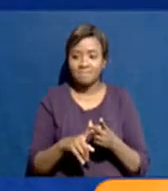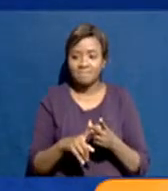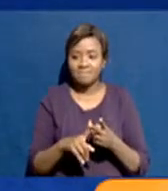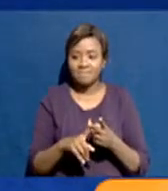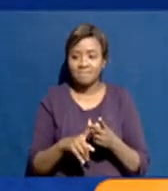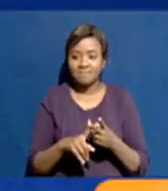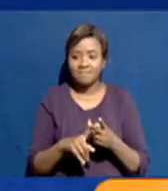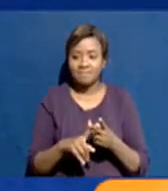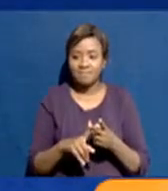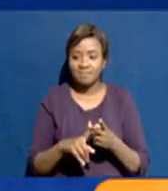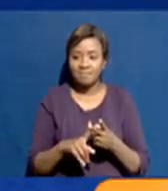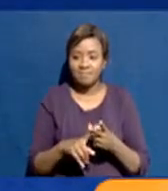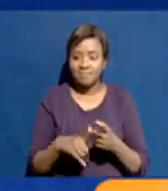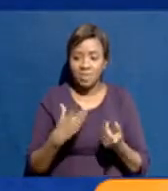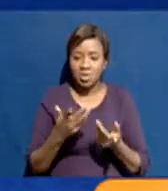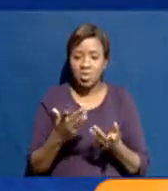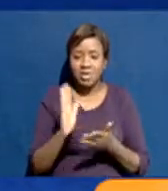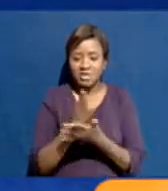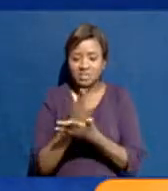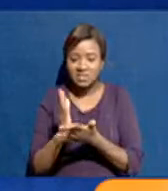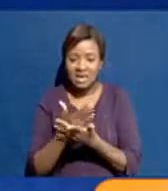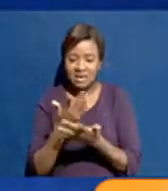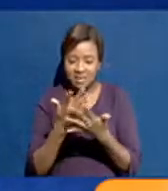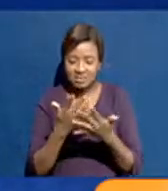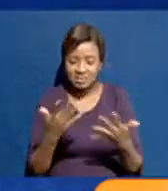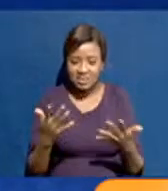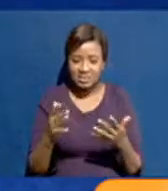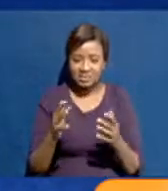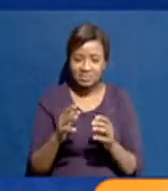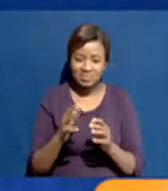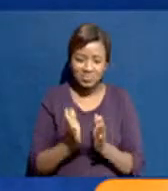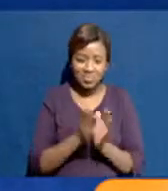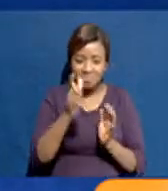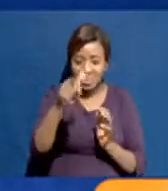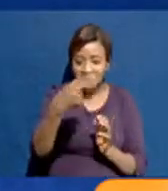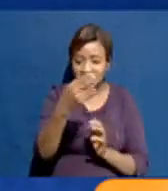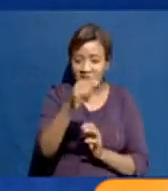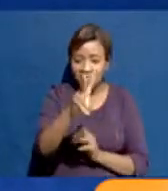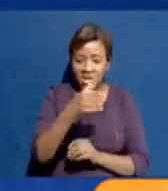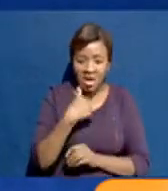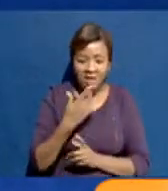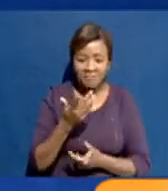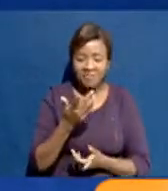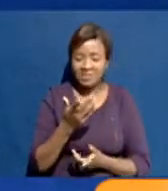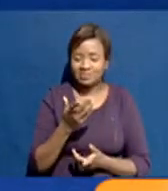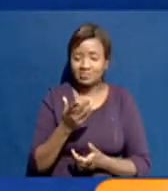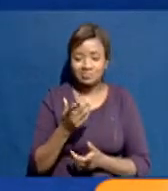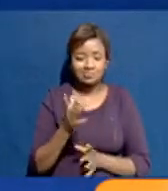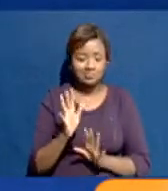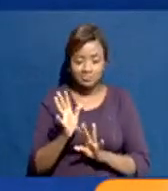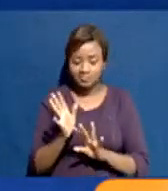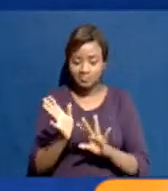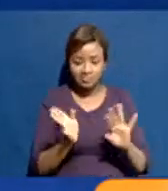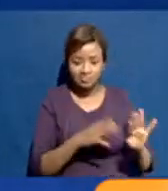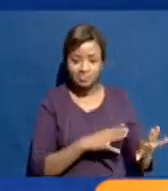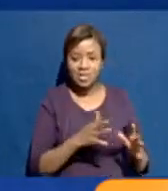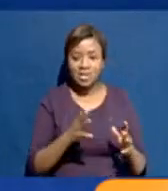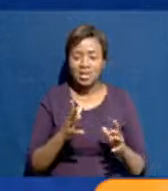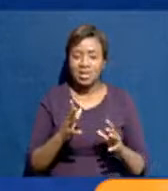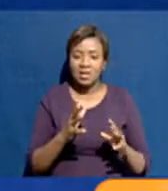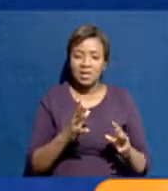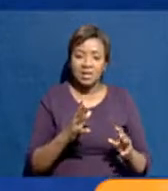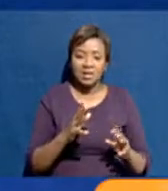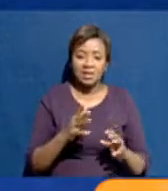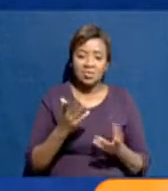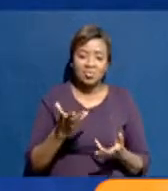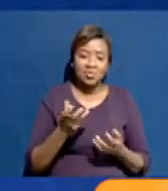sharing sharp needles and stuff. So this is how the conversation should be framed. We should move away from stigmatizing